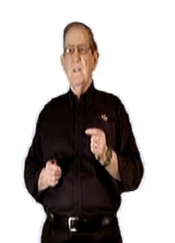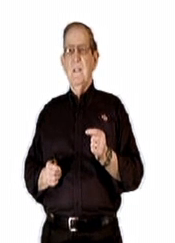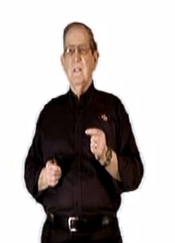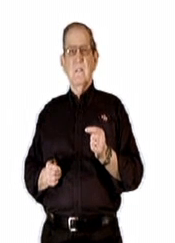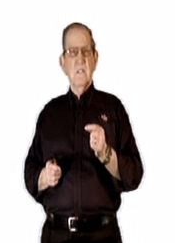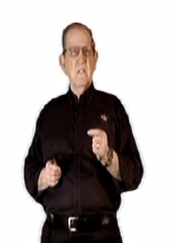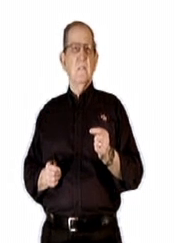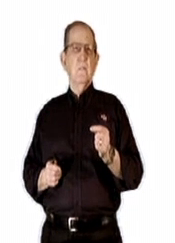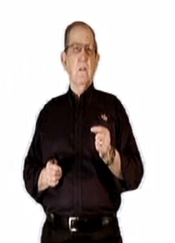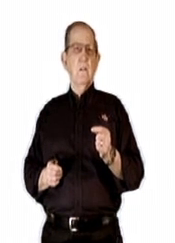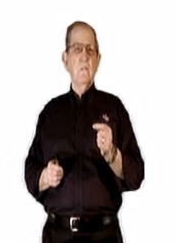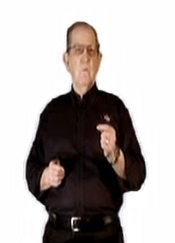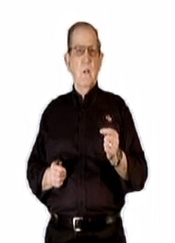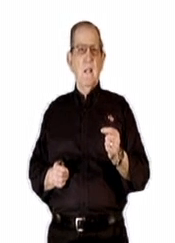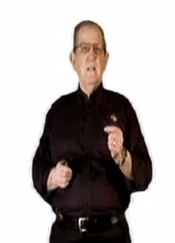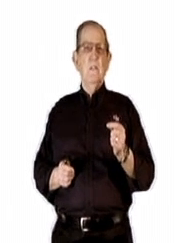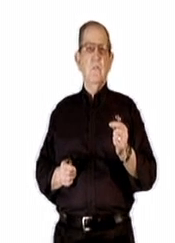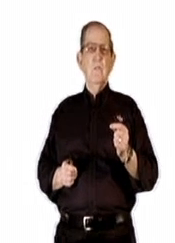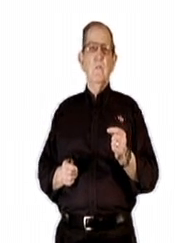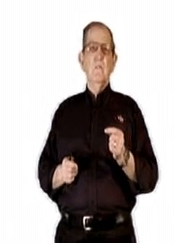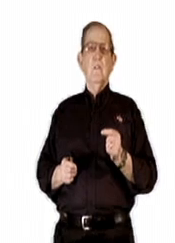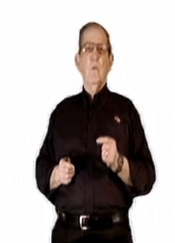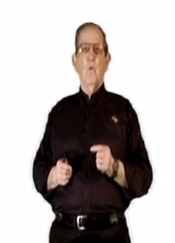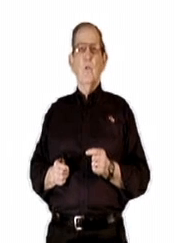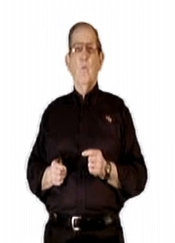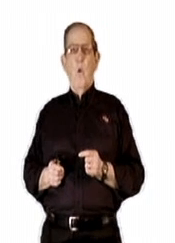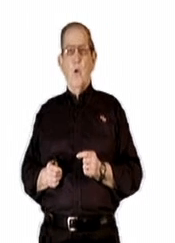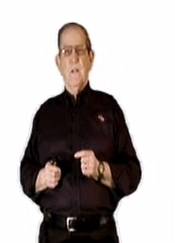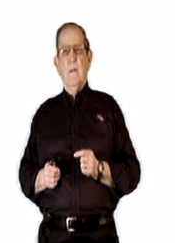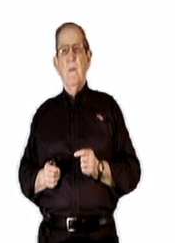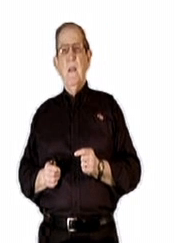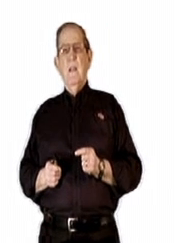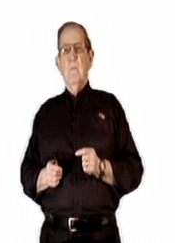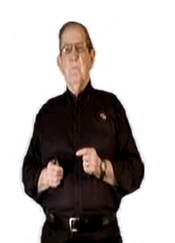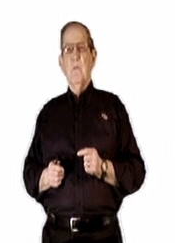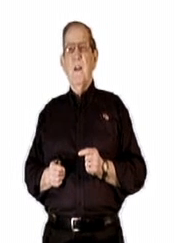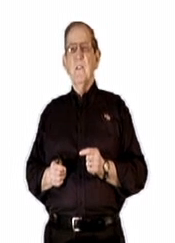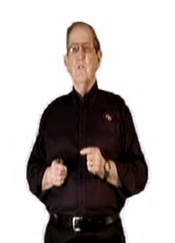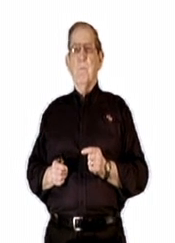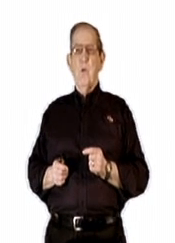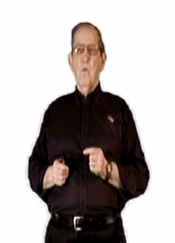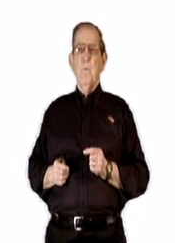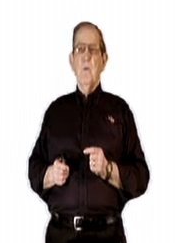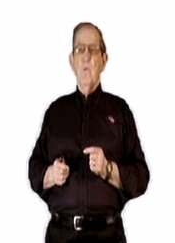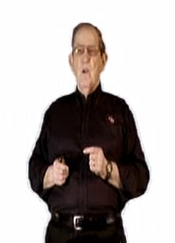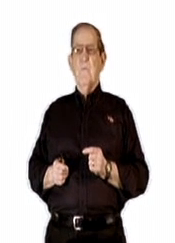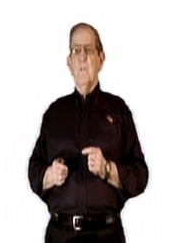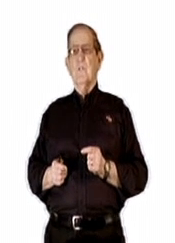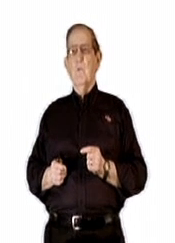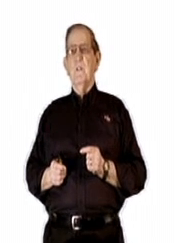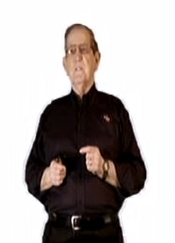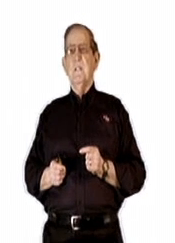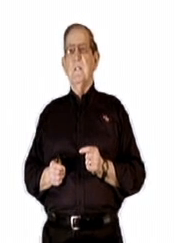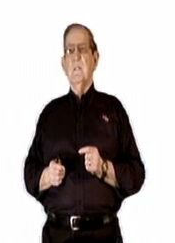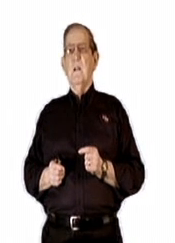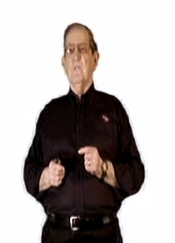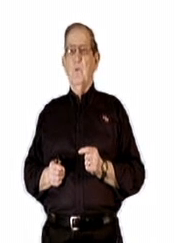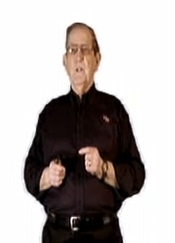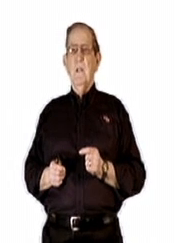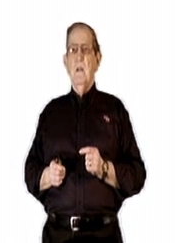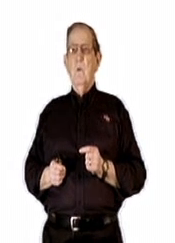the inconsistency related to using the word warning and provides appropriate reference to